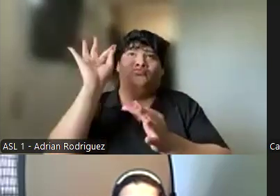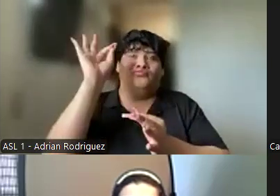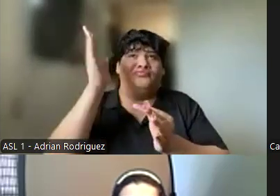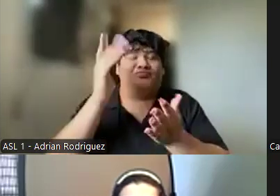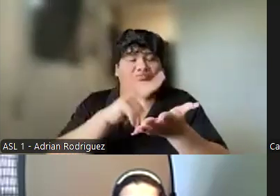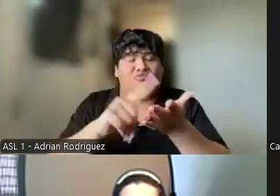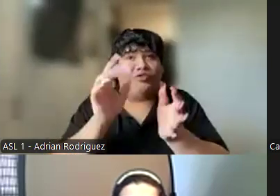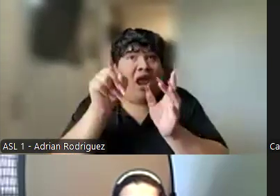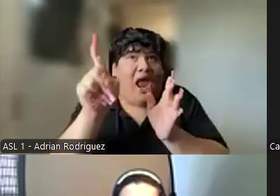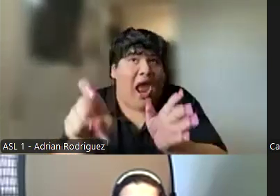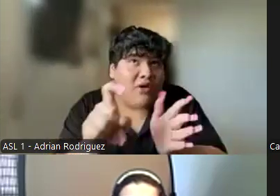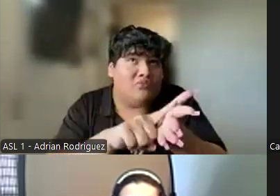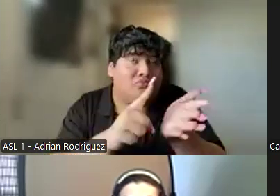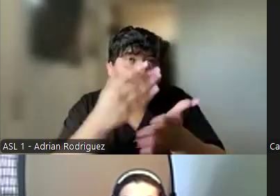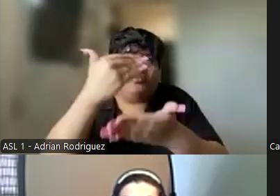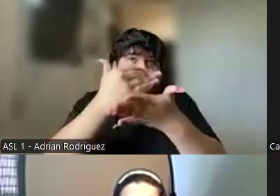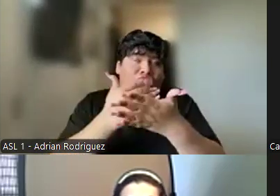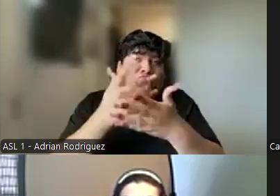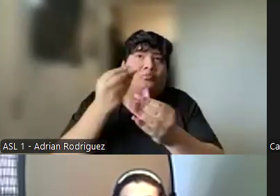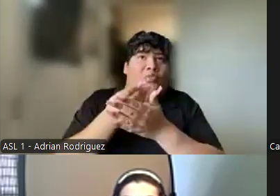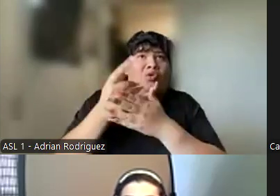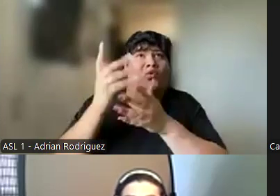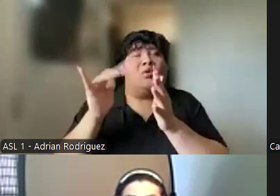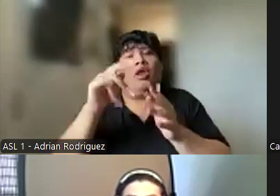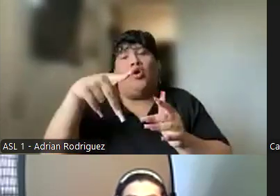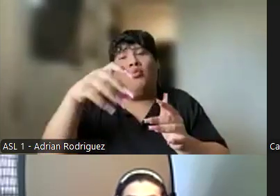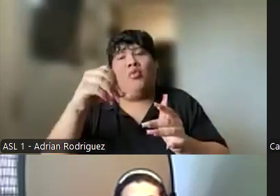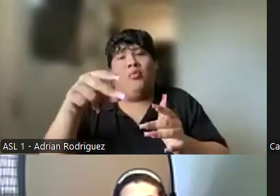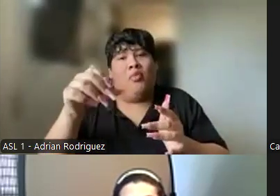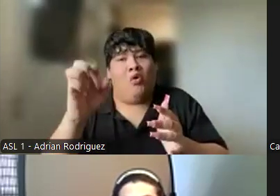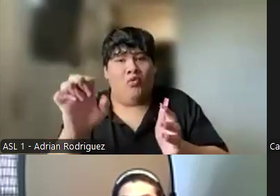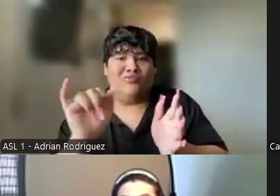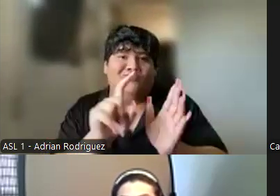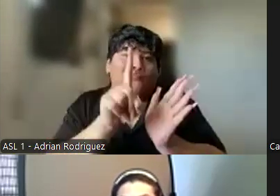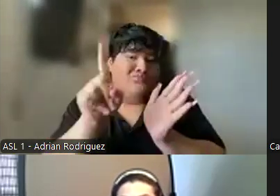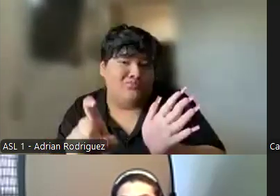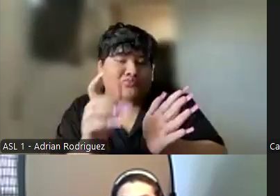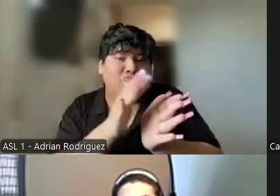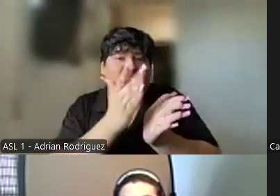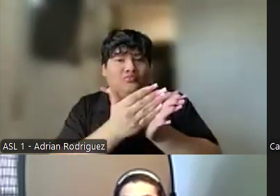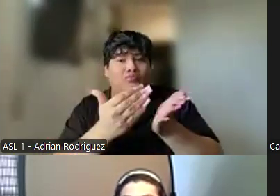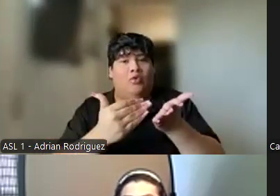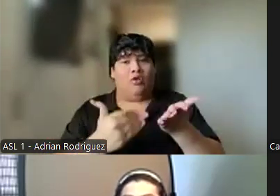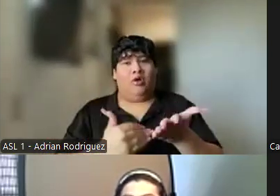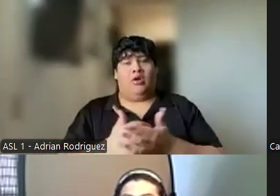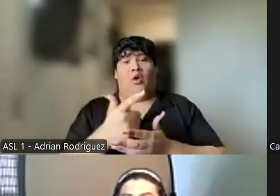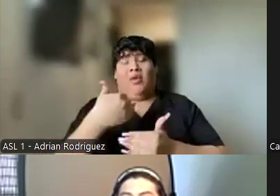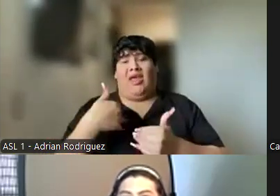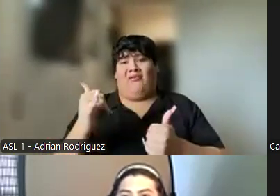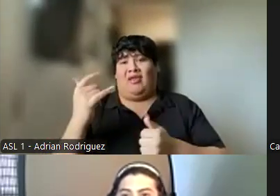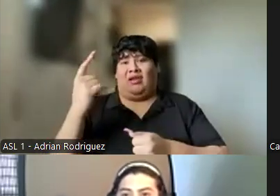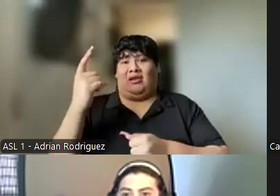our to CMS and to the federal oversight entity. We have a deadline